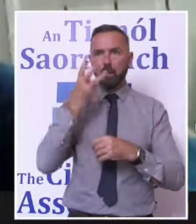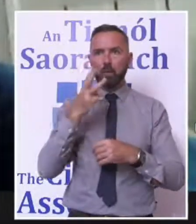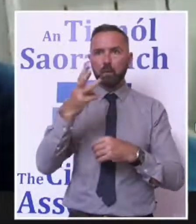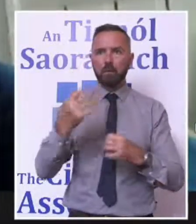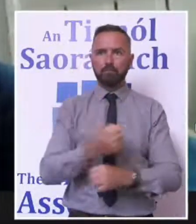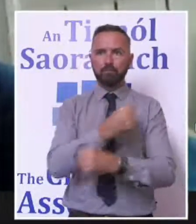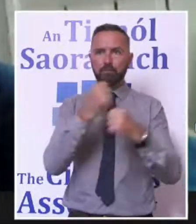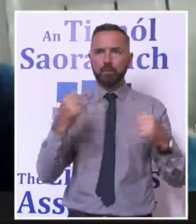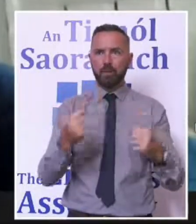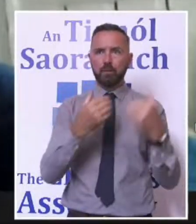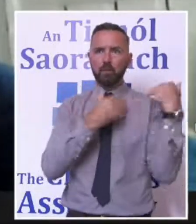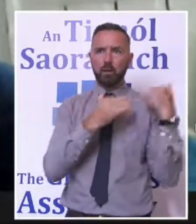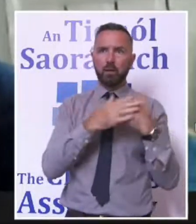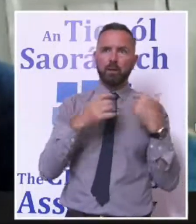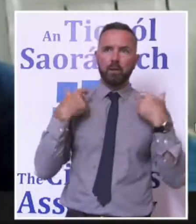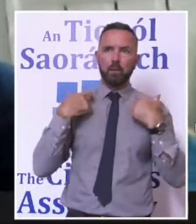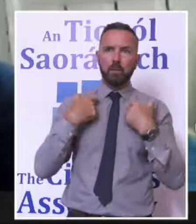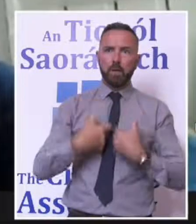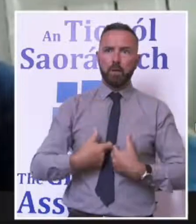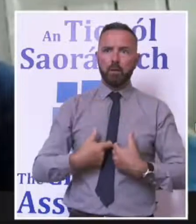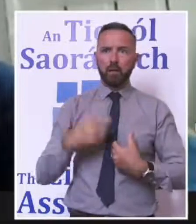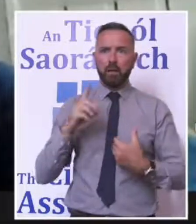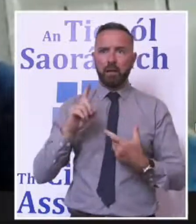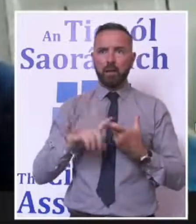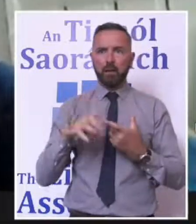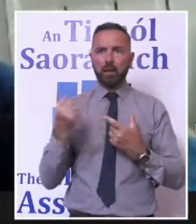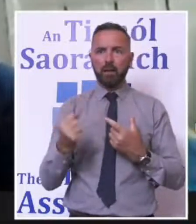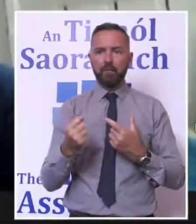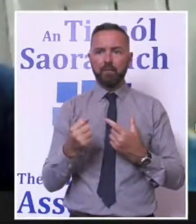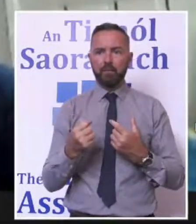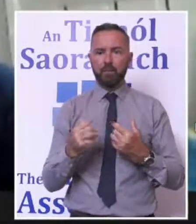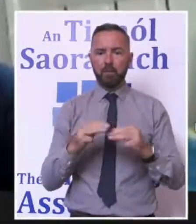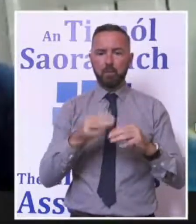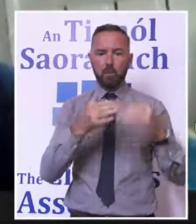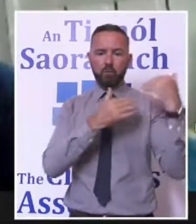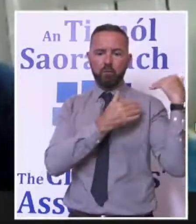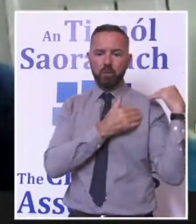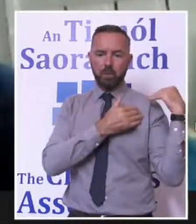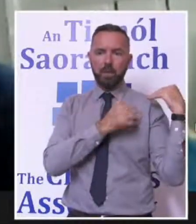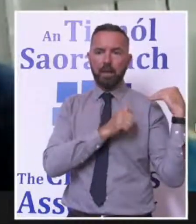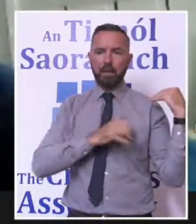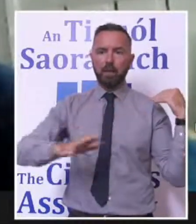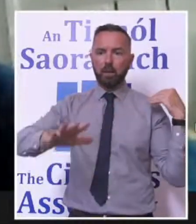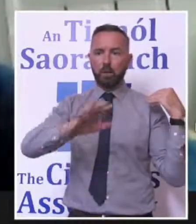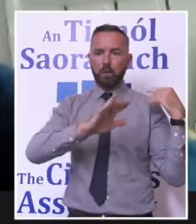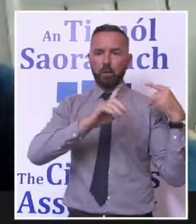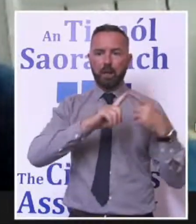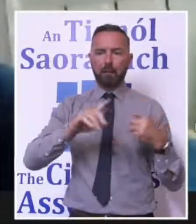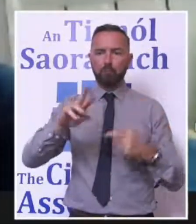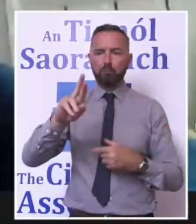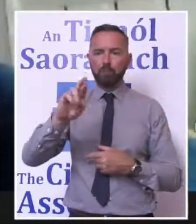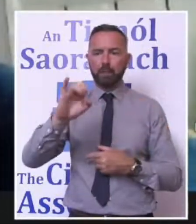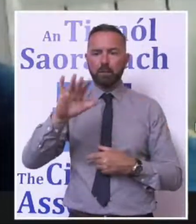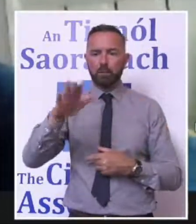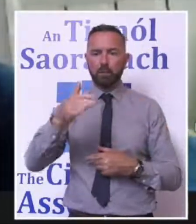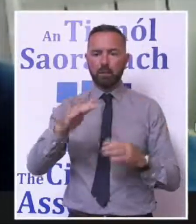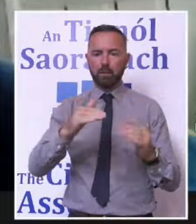role of having the mayor and having that level of democratic accountability at local and regional level that is absent at the